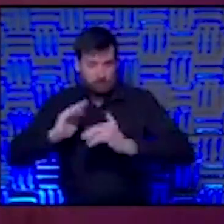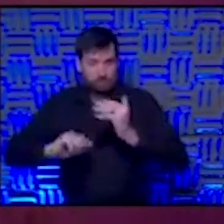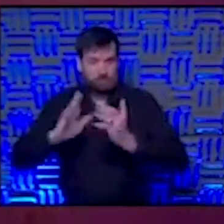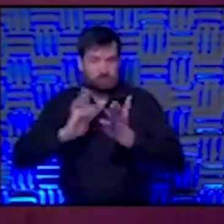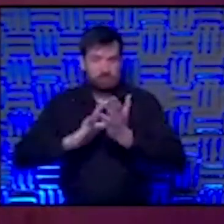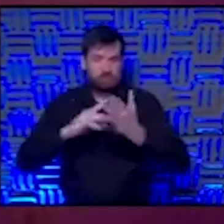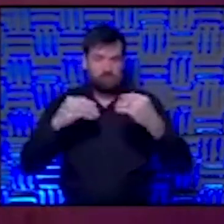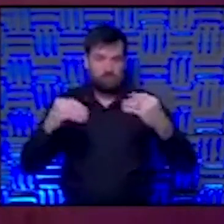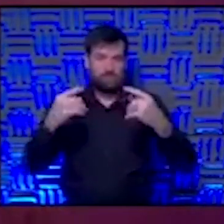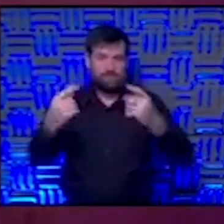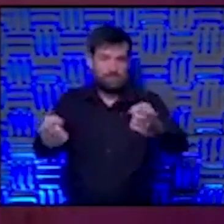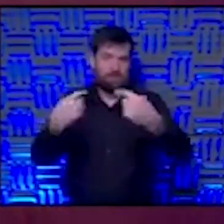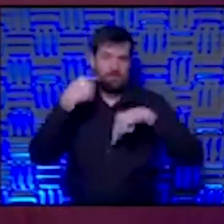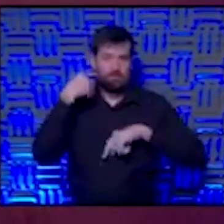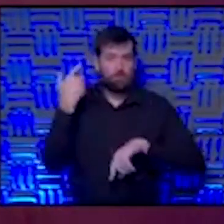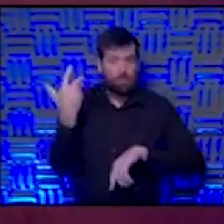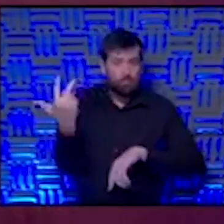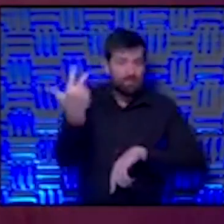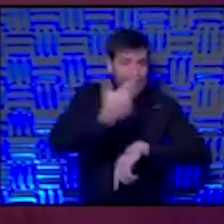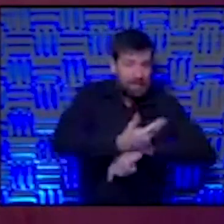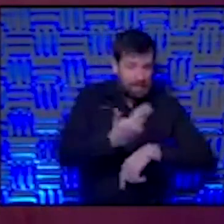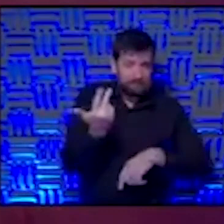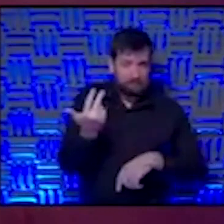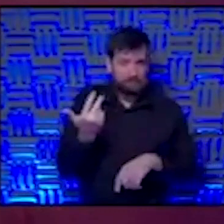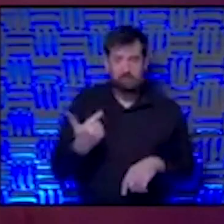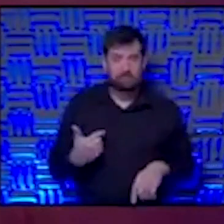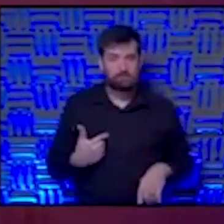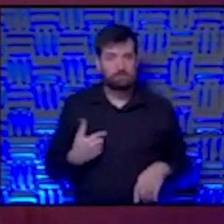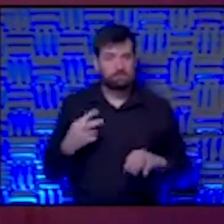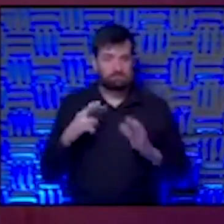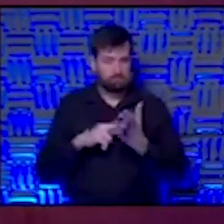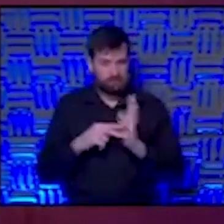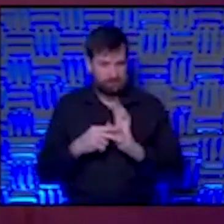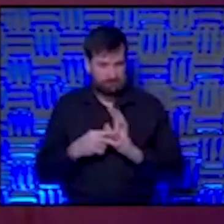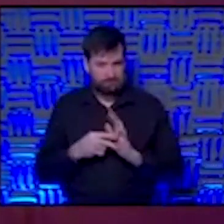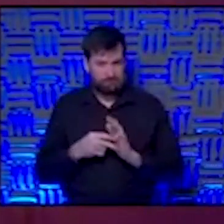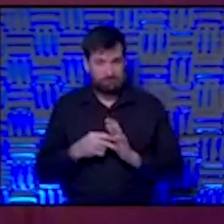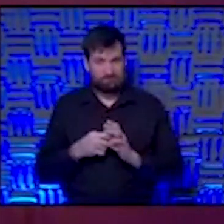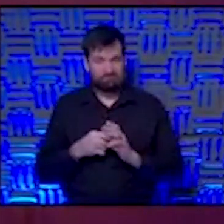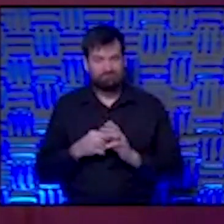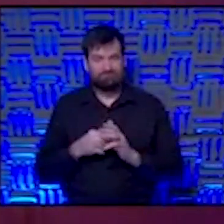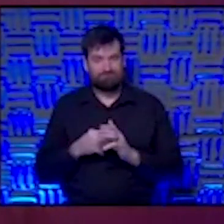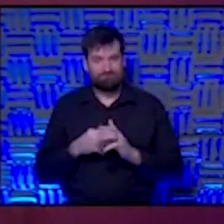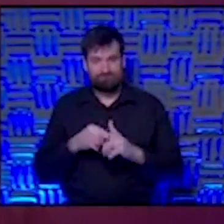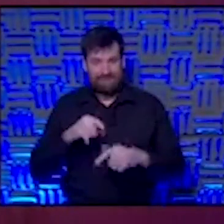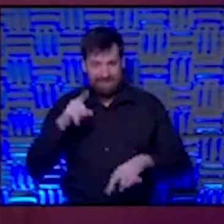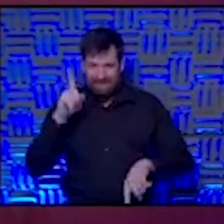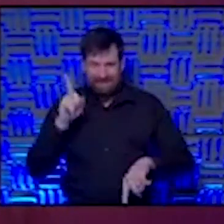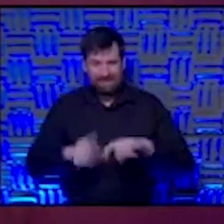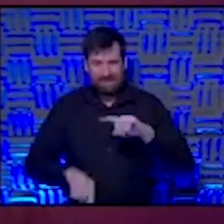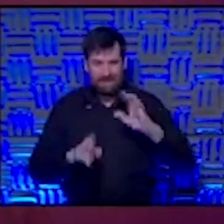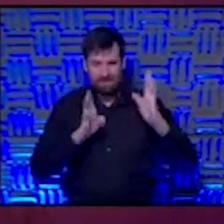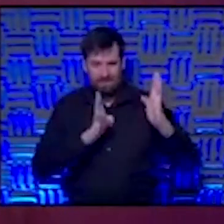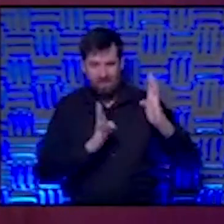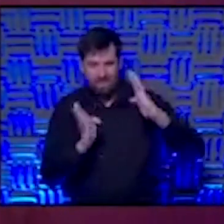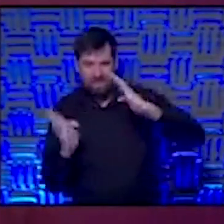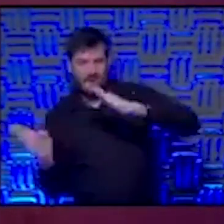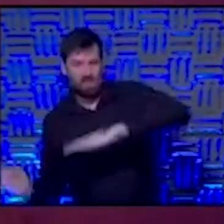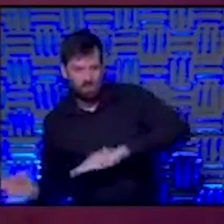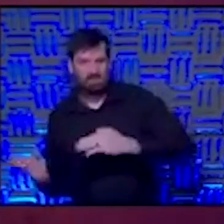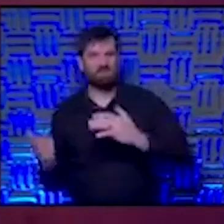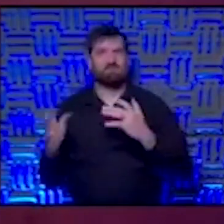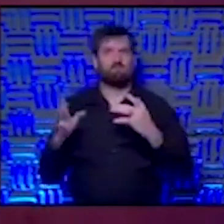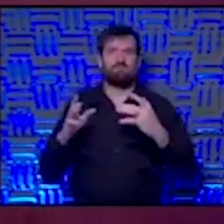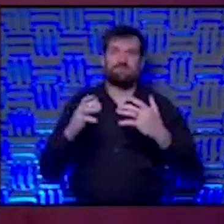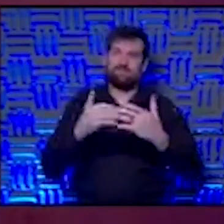for 3 days. And so we are not actually in that setting able to stagger in the ways that health systems and hospitals are able to